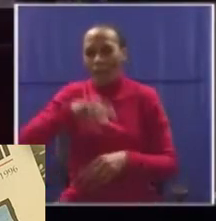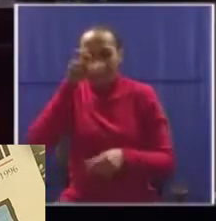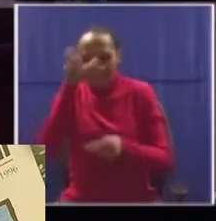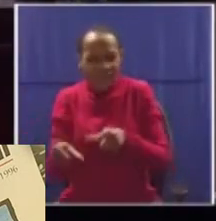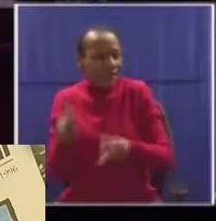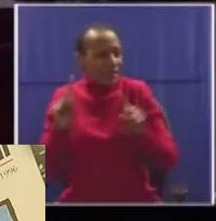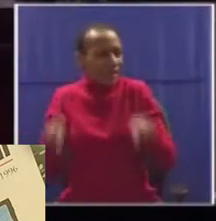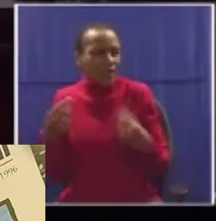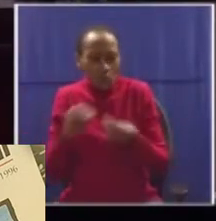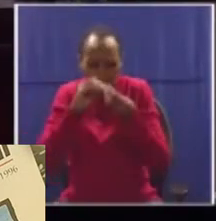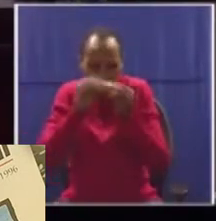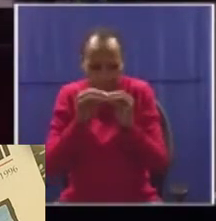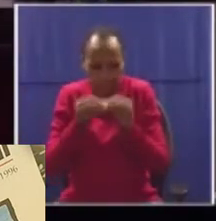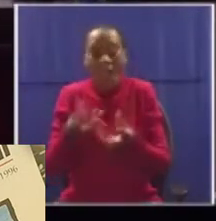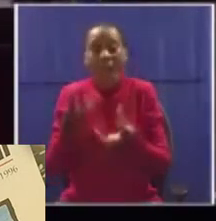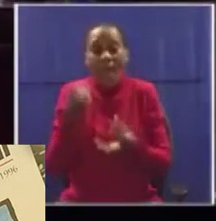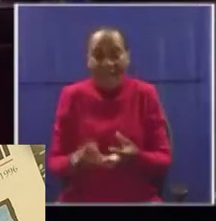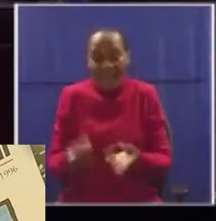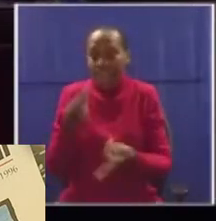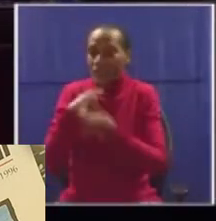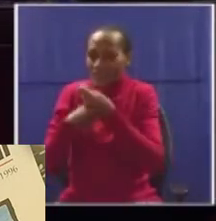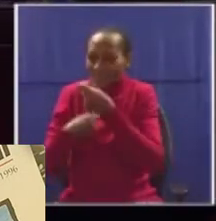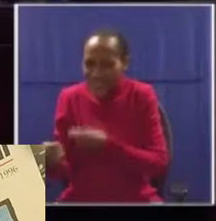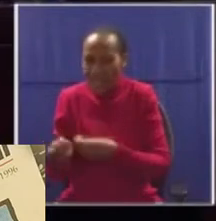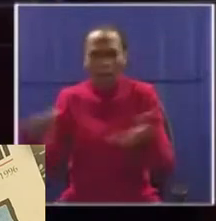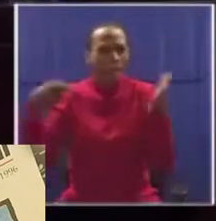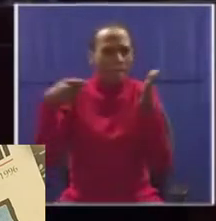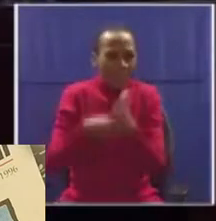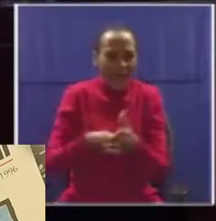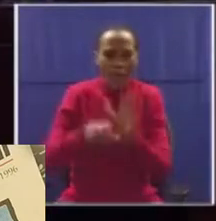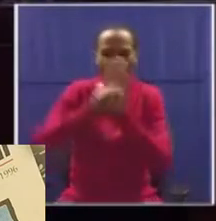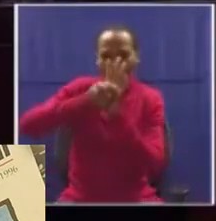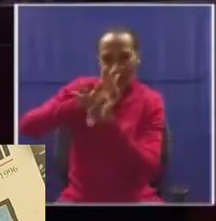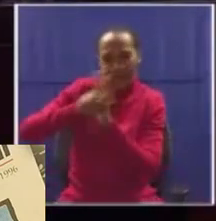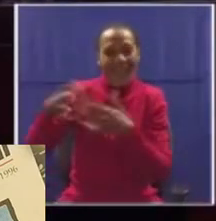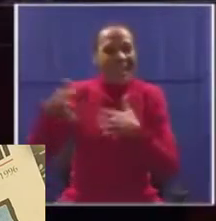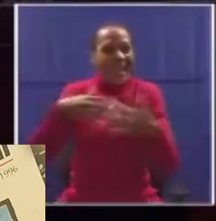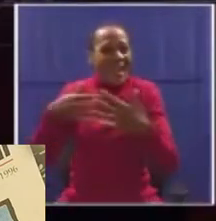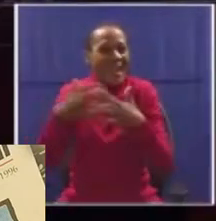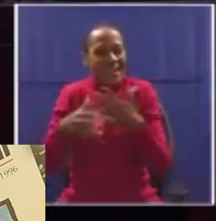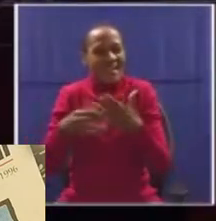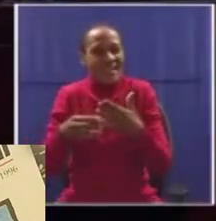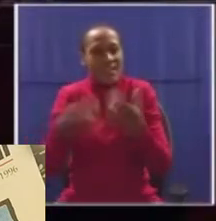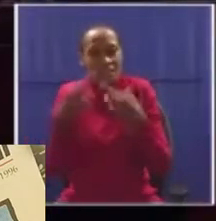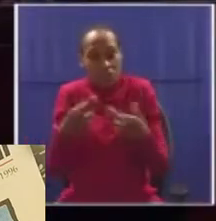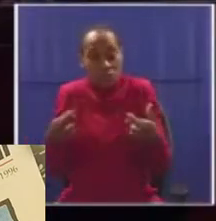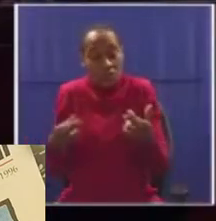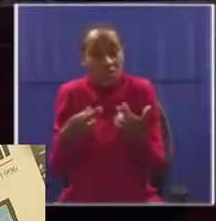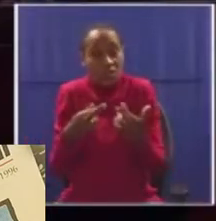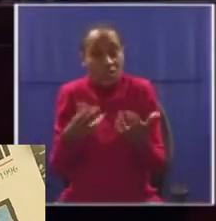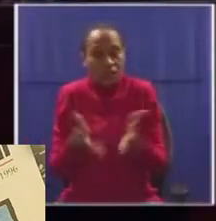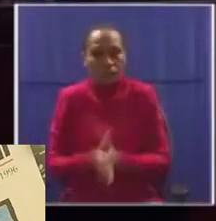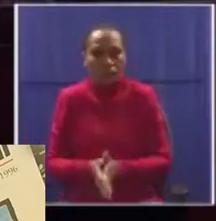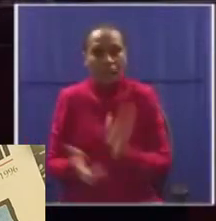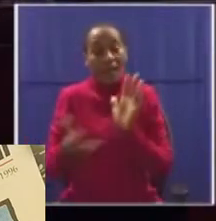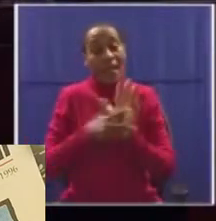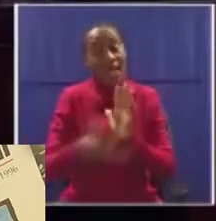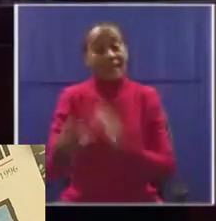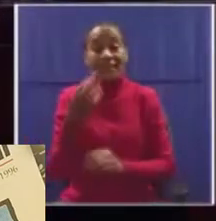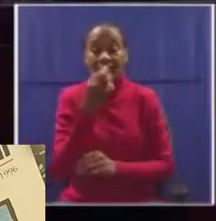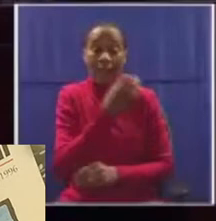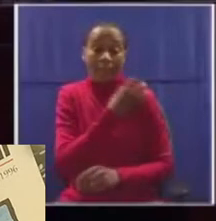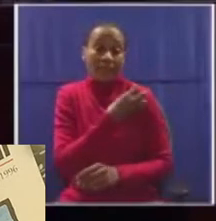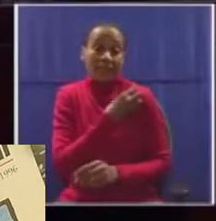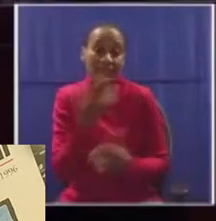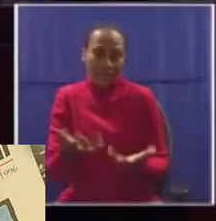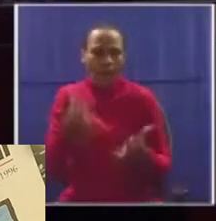assemble possess sell purchase or advertise any listed equipment the ACT permits